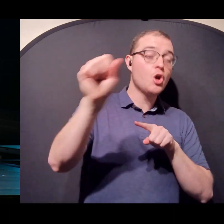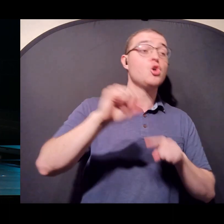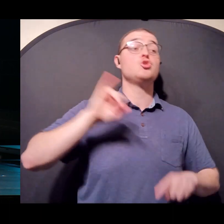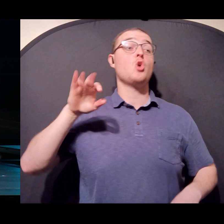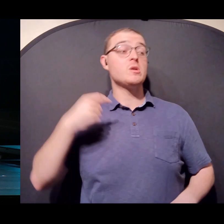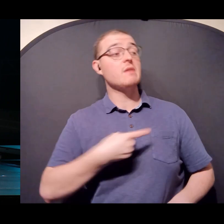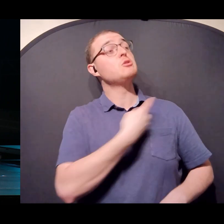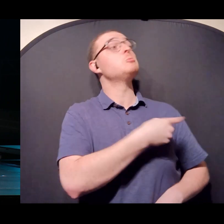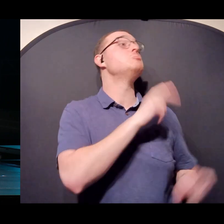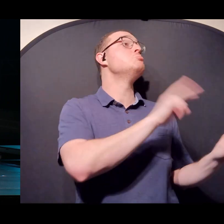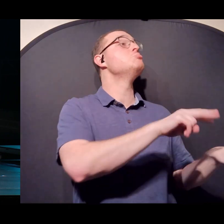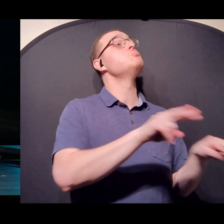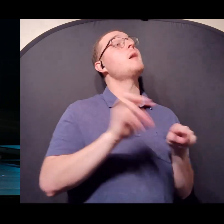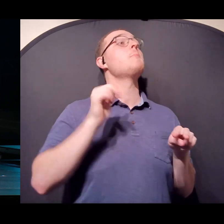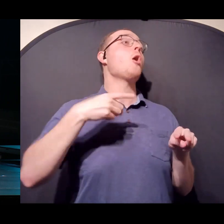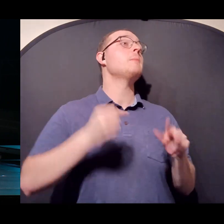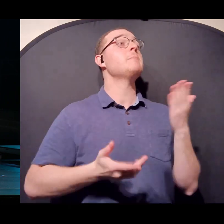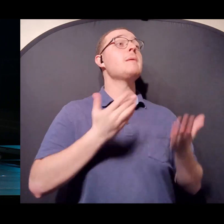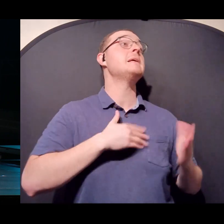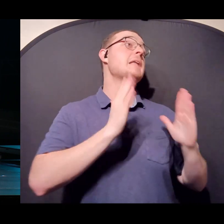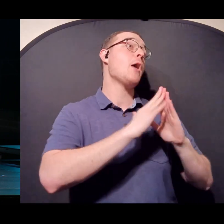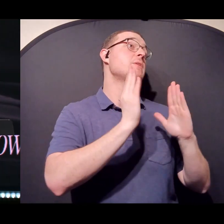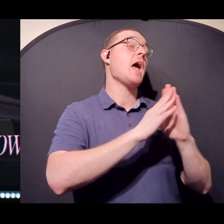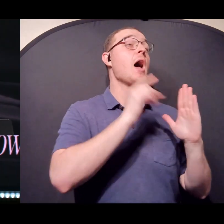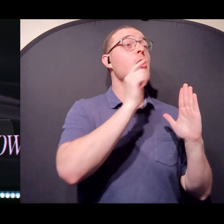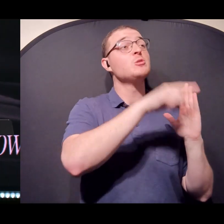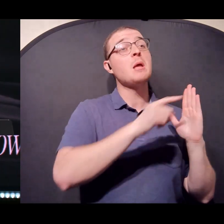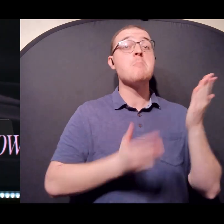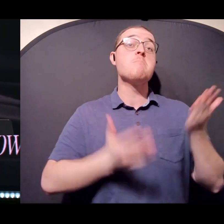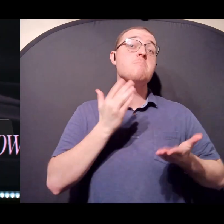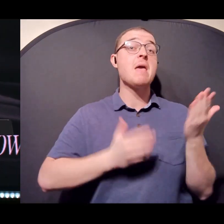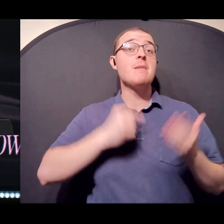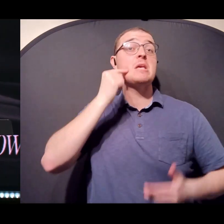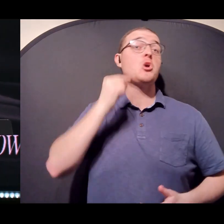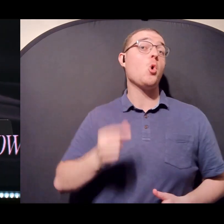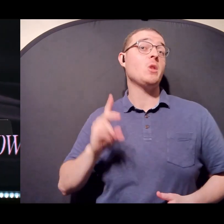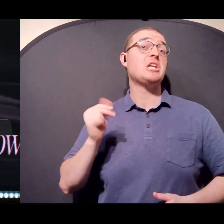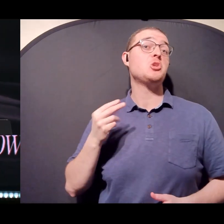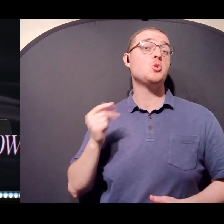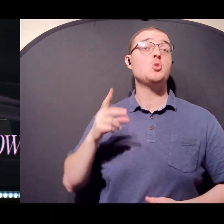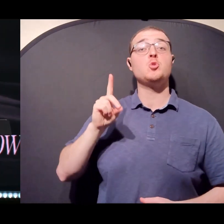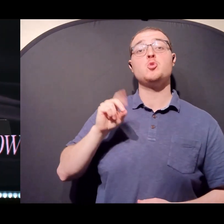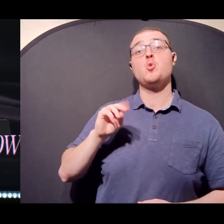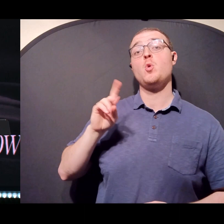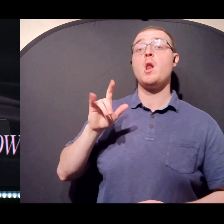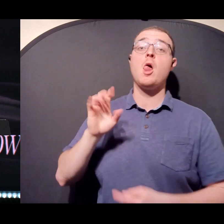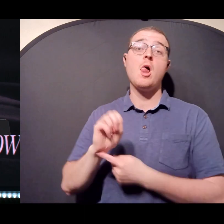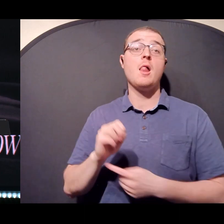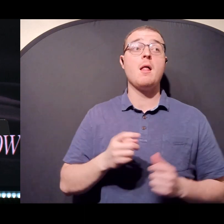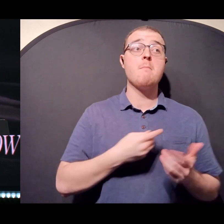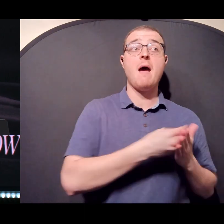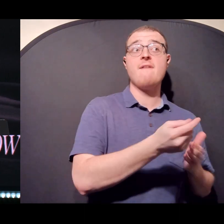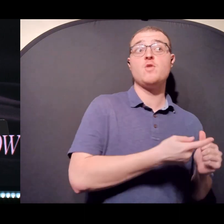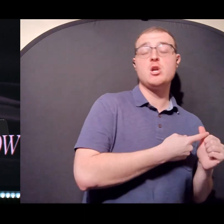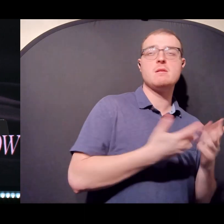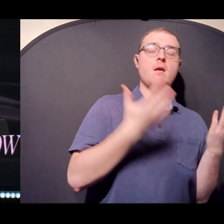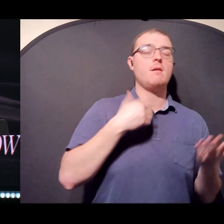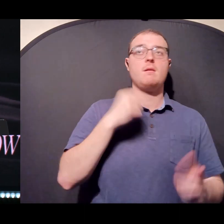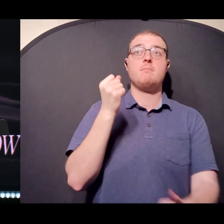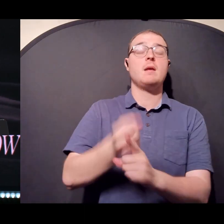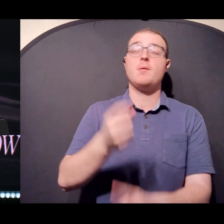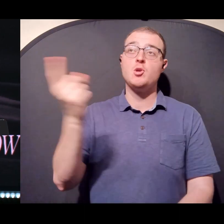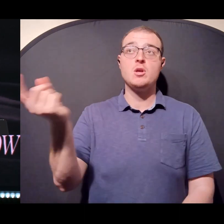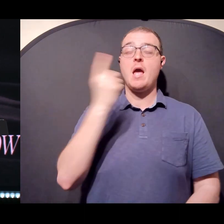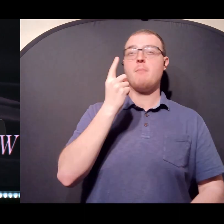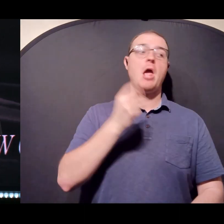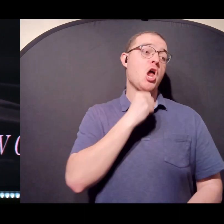gonna be epic. Joseph and I, we've been looking at apartments. We're gonna get something downtown. Maybe get a golden doodle first. We don't know. But all of a sudden, you come in